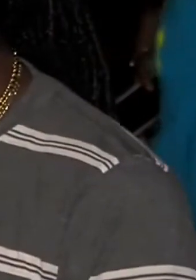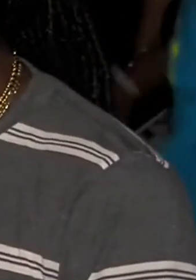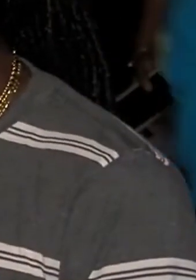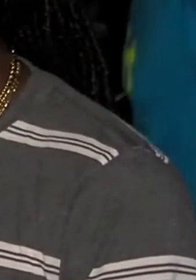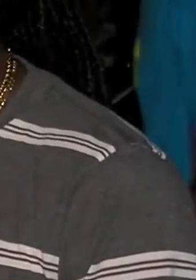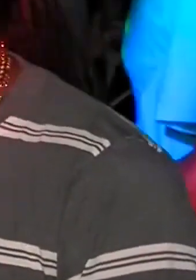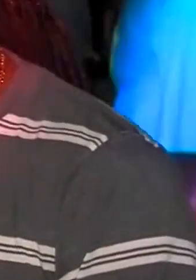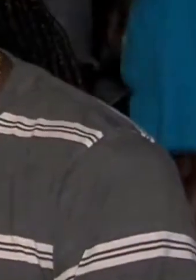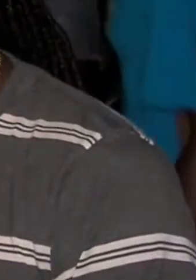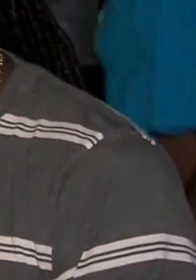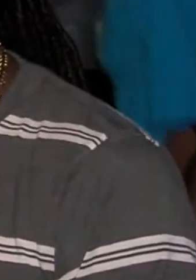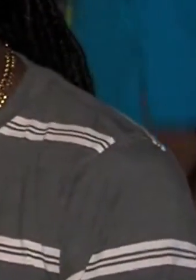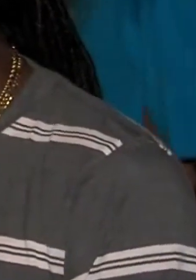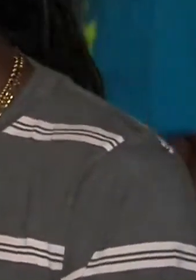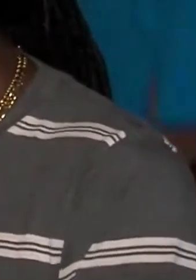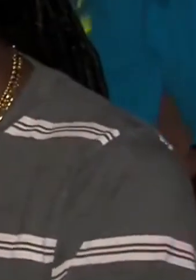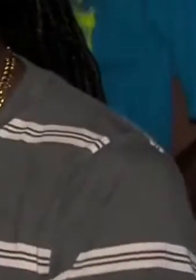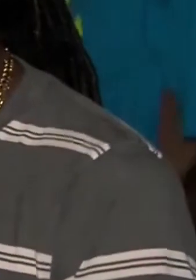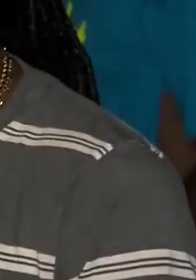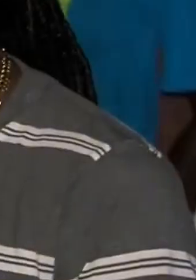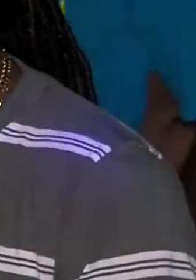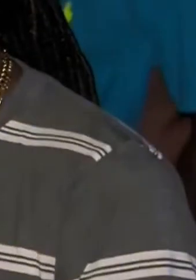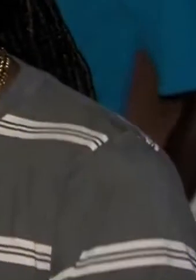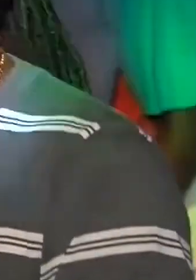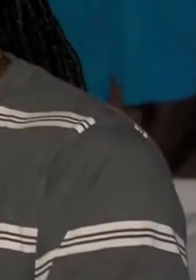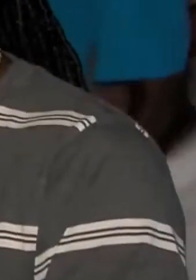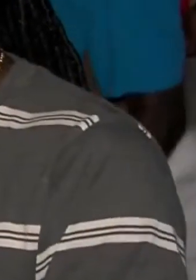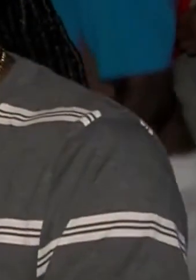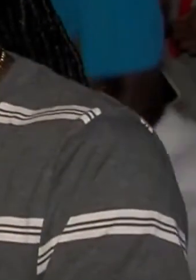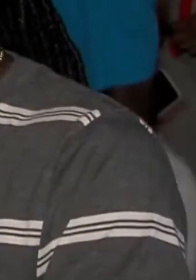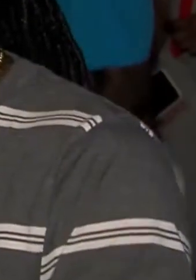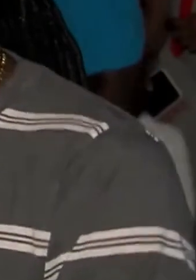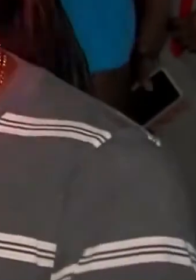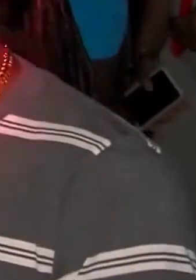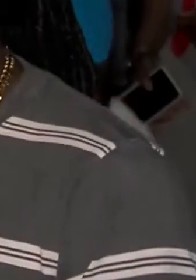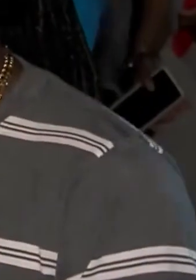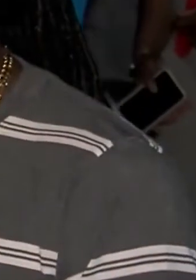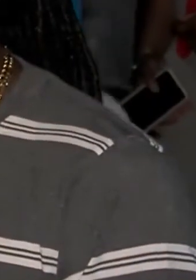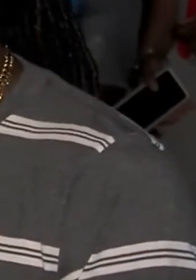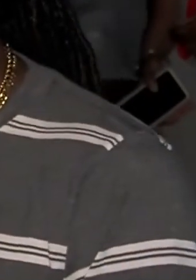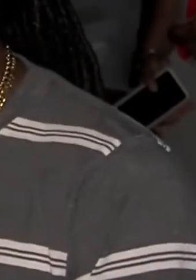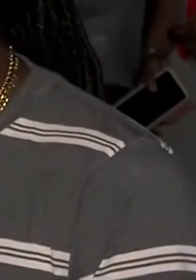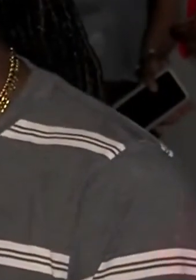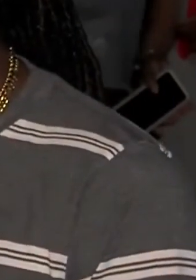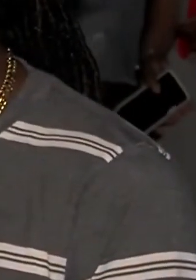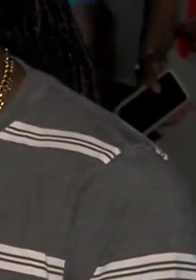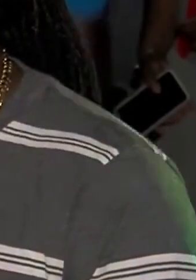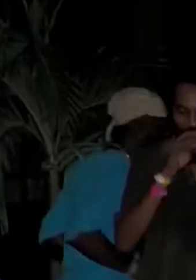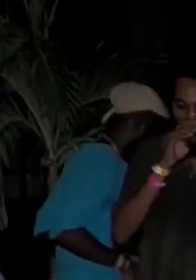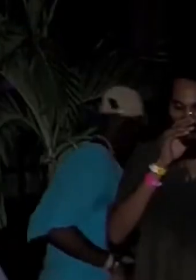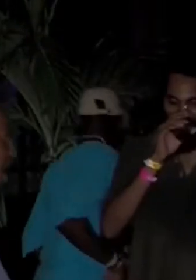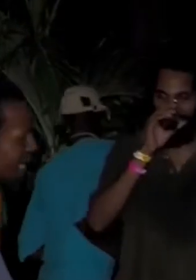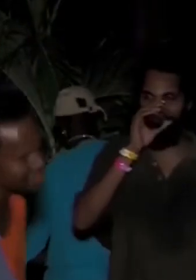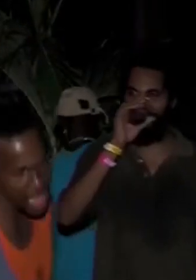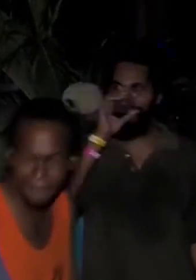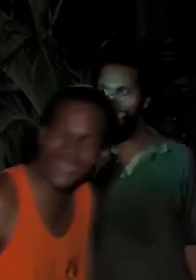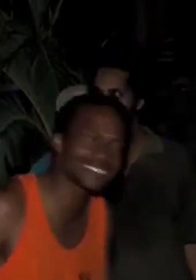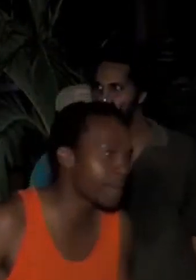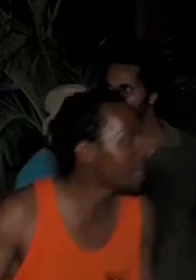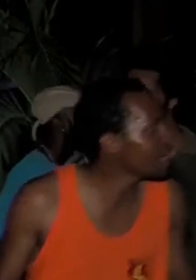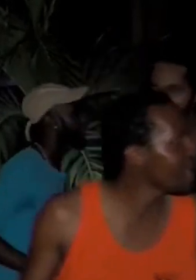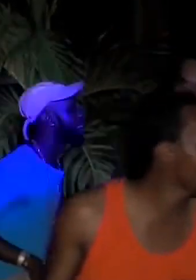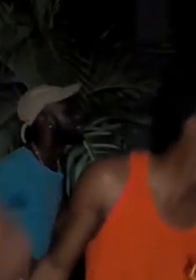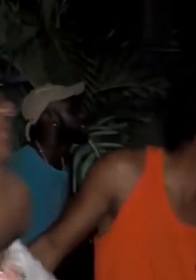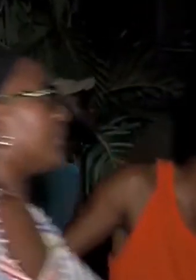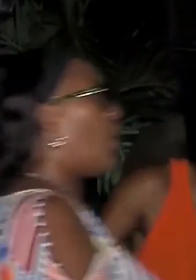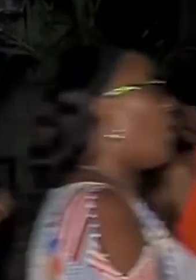time doing it, my third year singing, and my second time in the semifinals. The pressure is